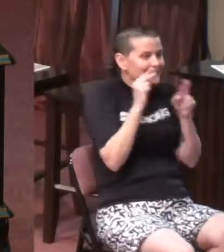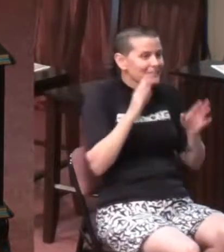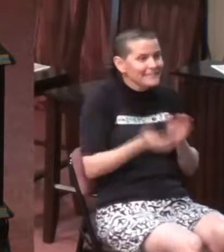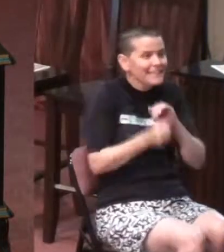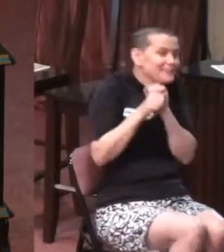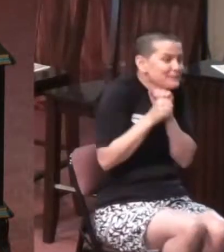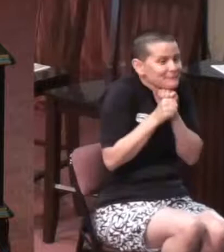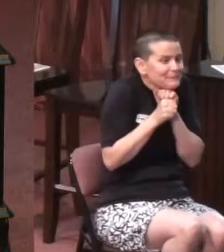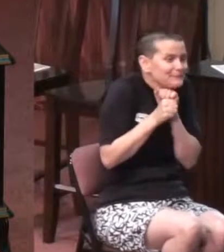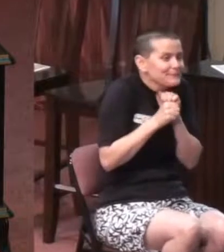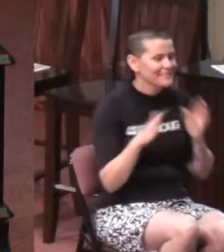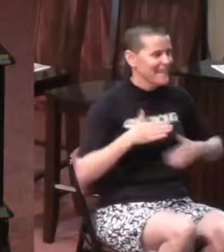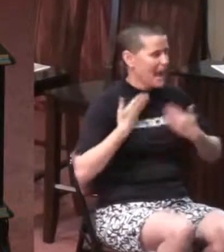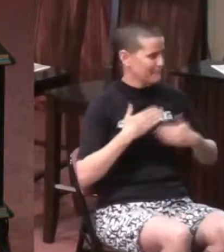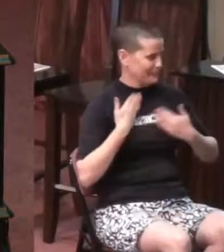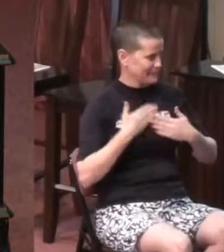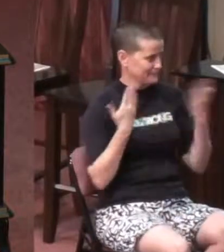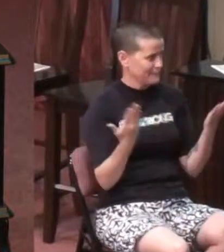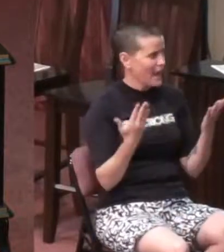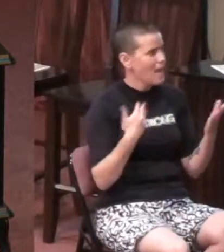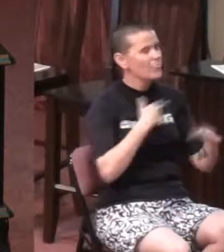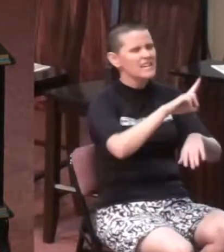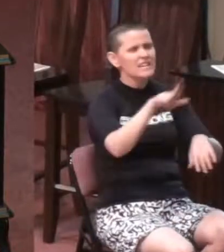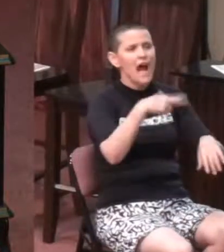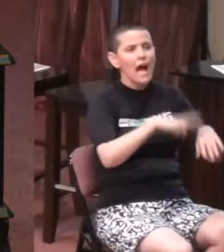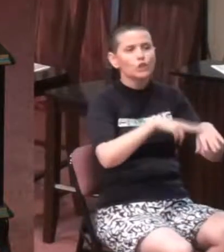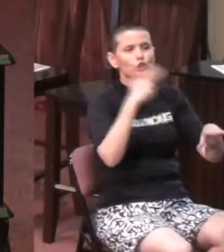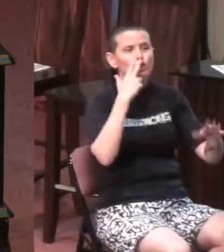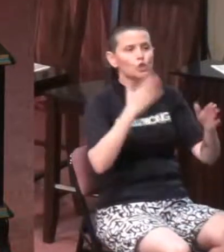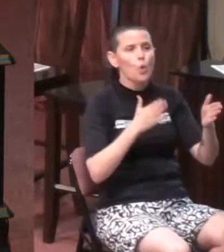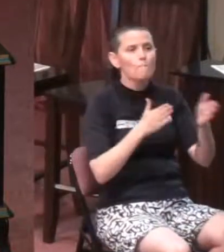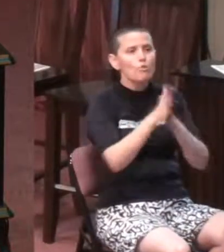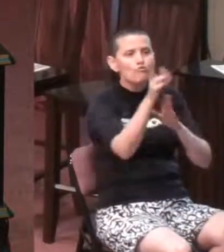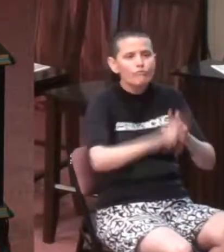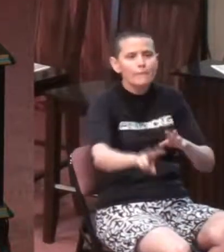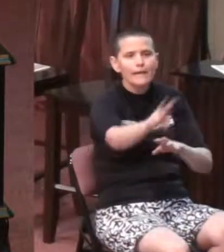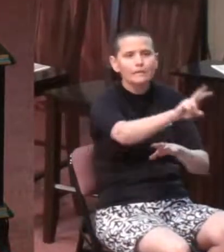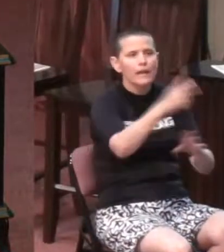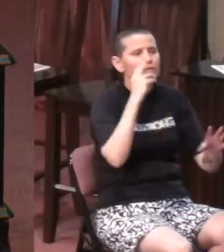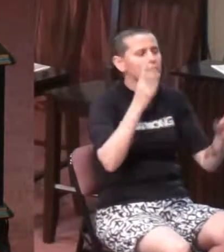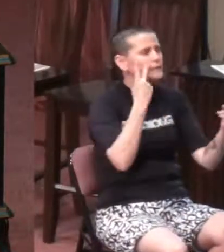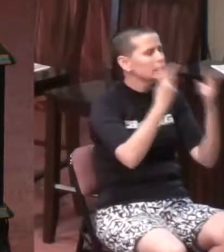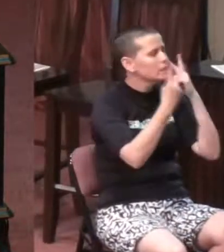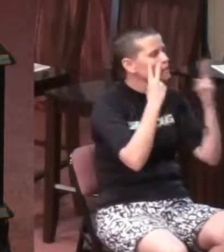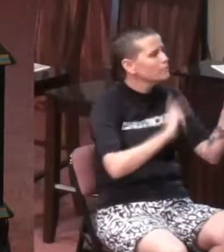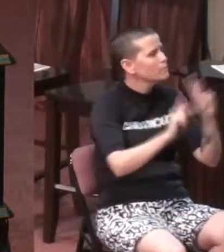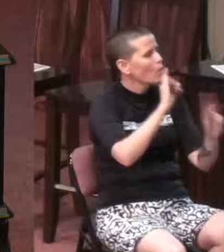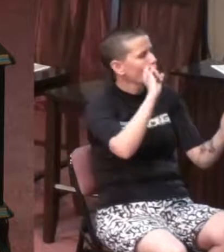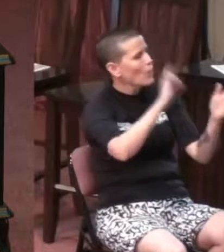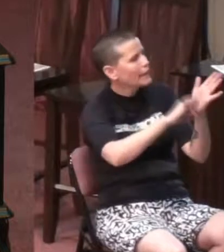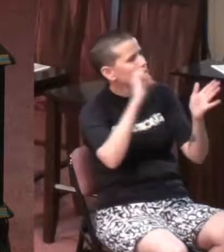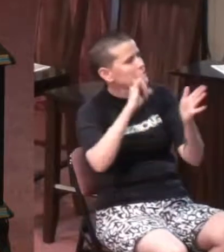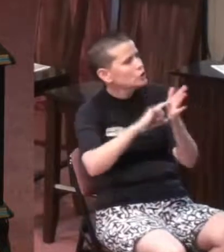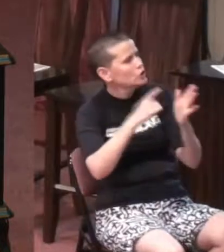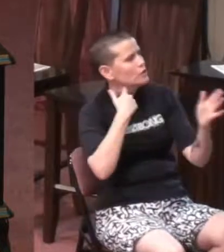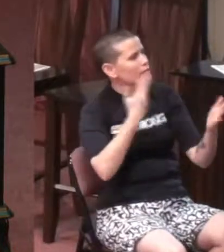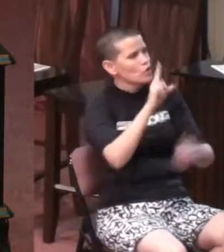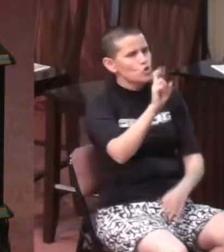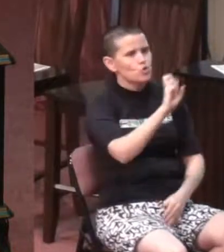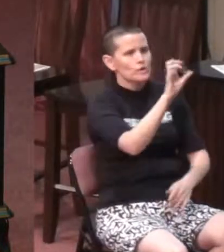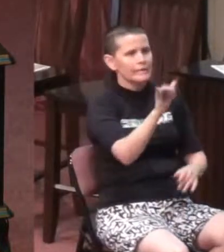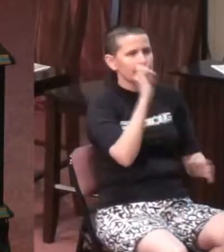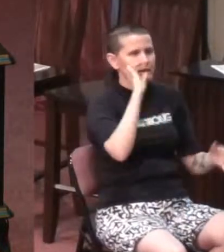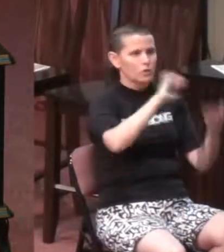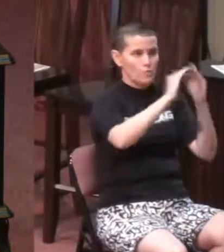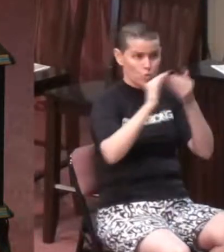I was loving the national movement and doing everything I could to support the recognition of our community on a national level,